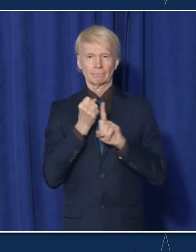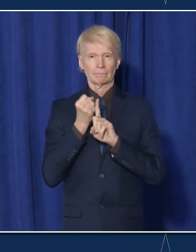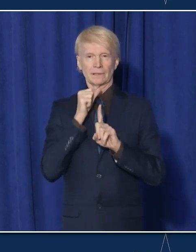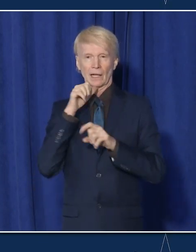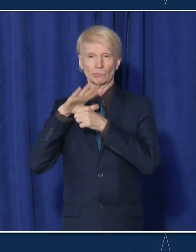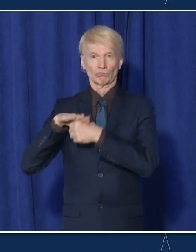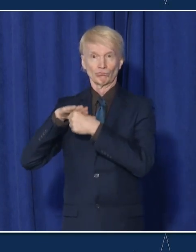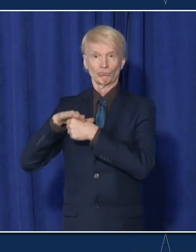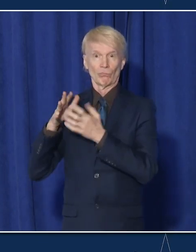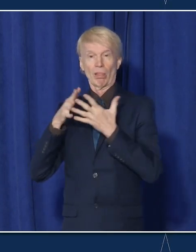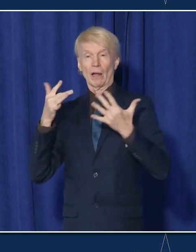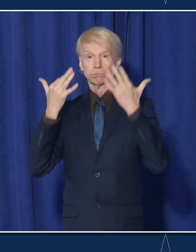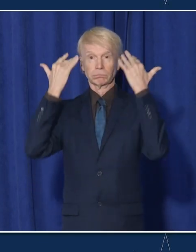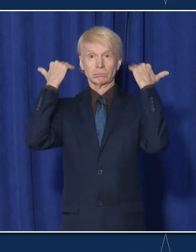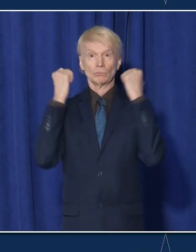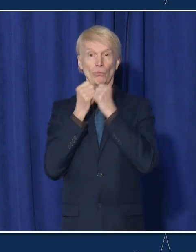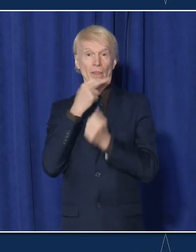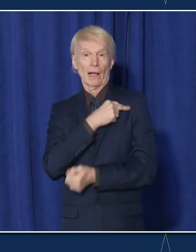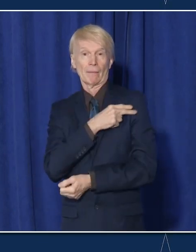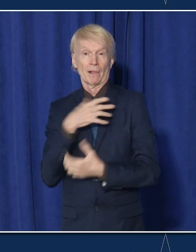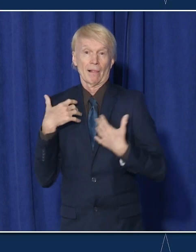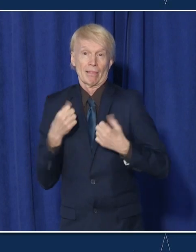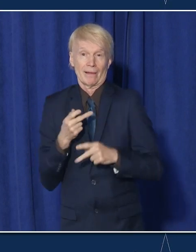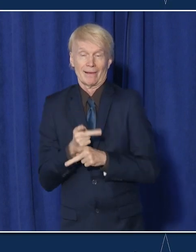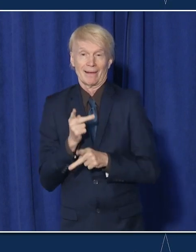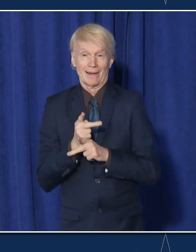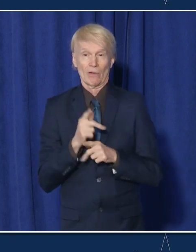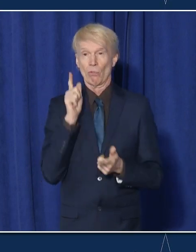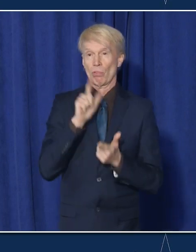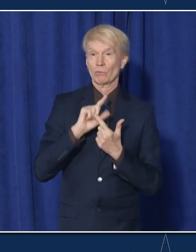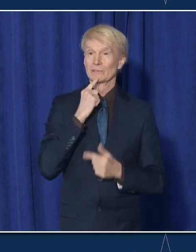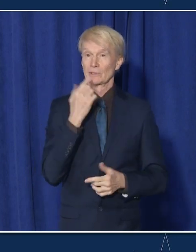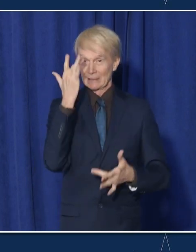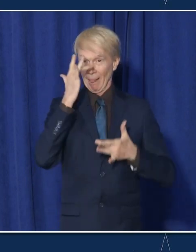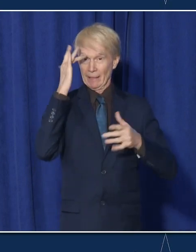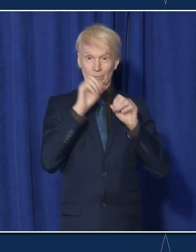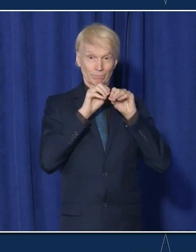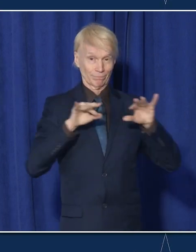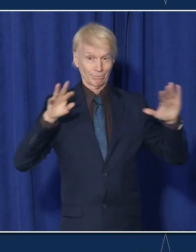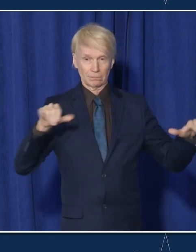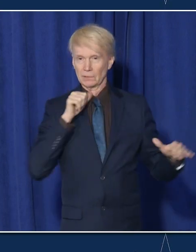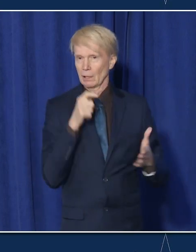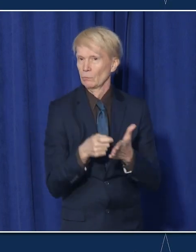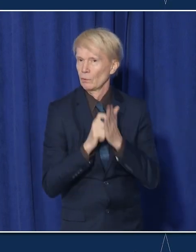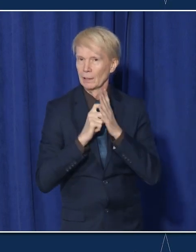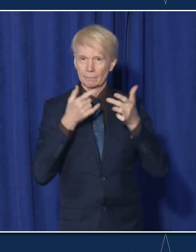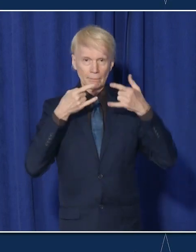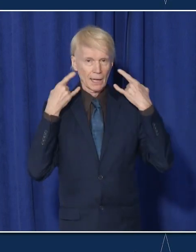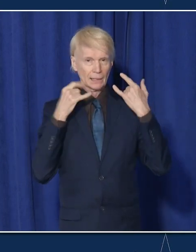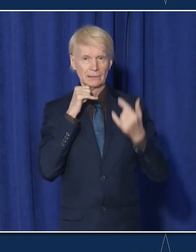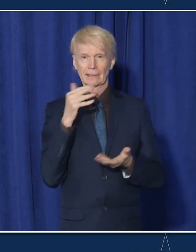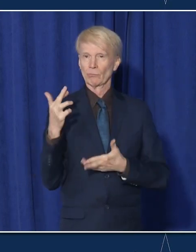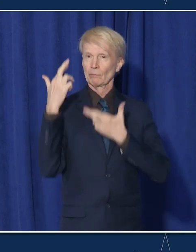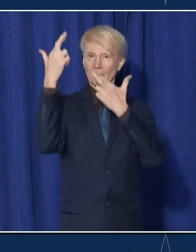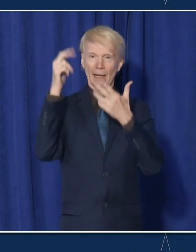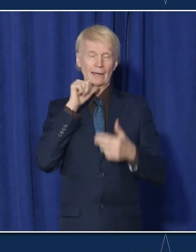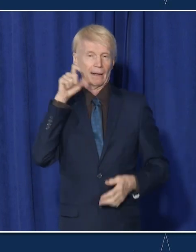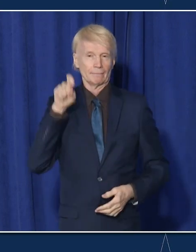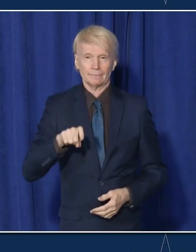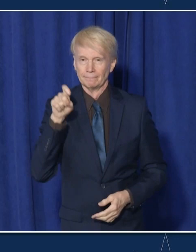seeing low levels of severe illness. There is not a requirement to have masks. There are not even recommendations to have